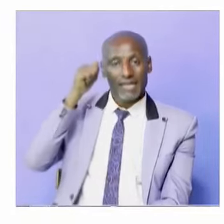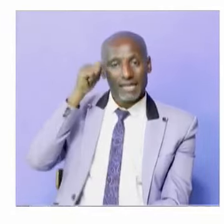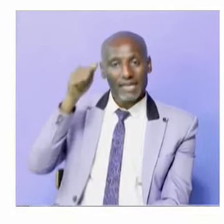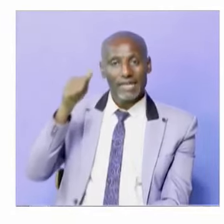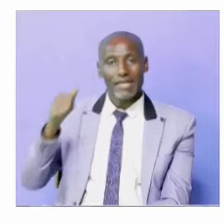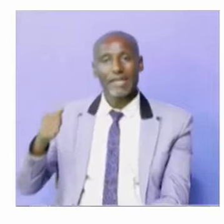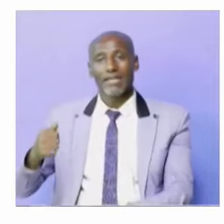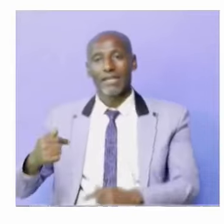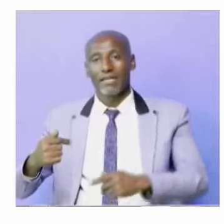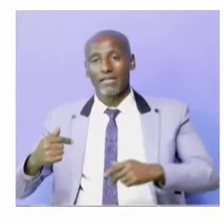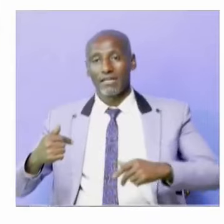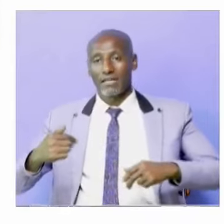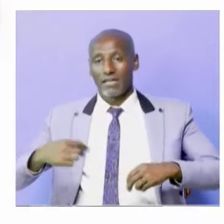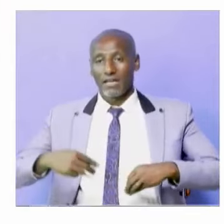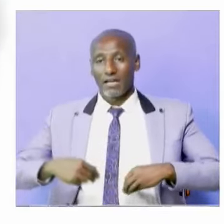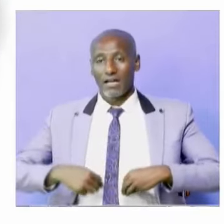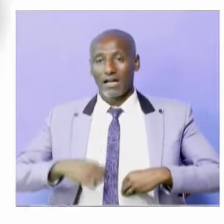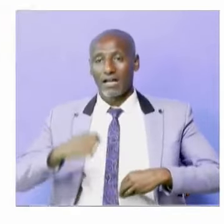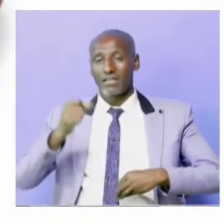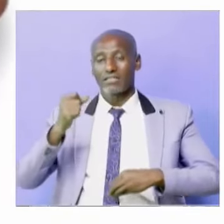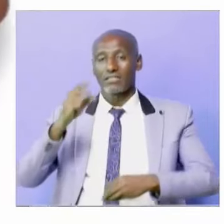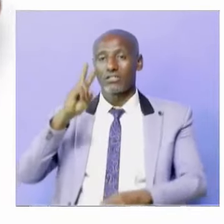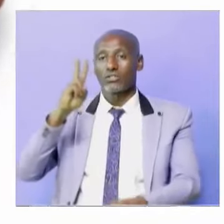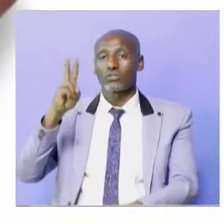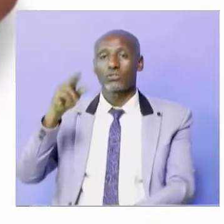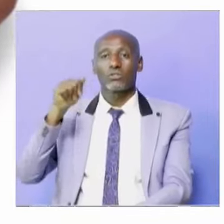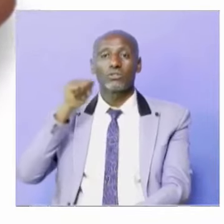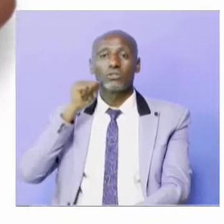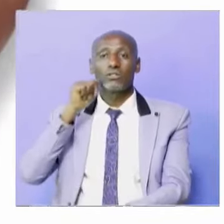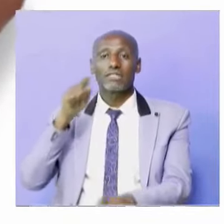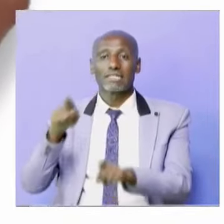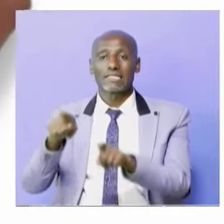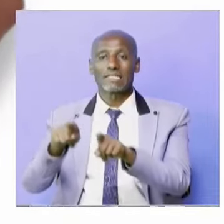He has 2 sisters.